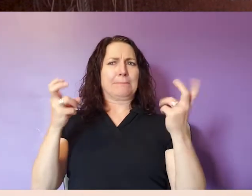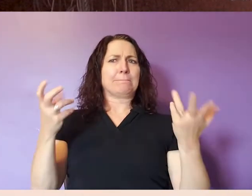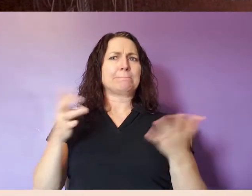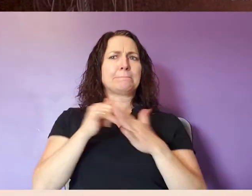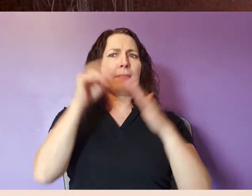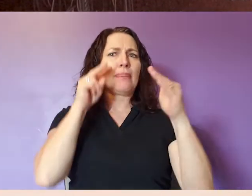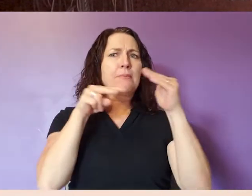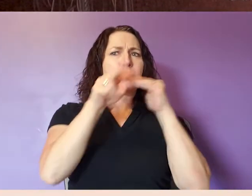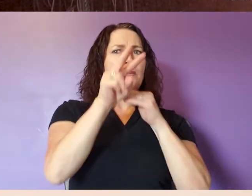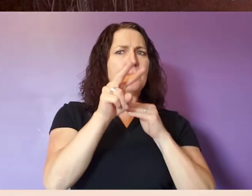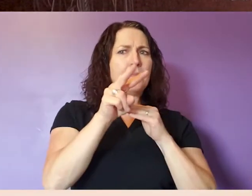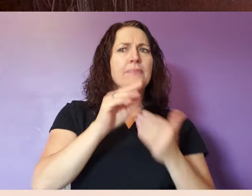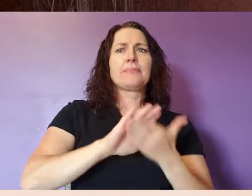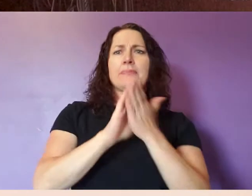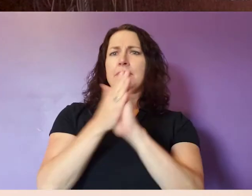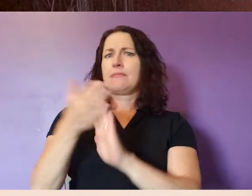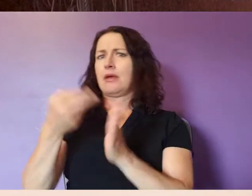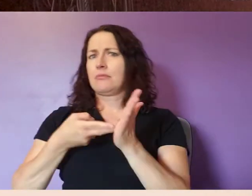my